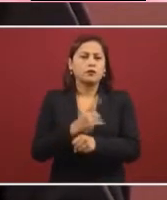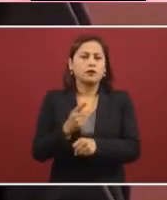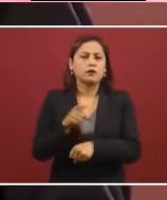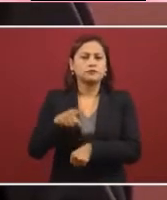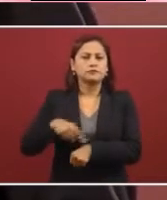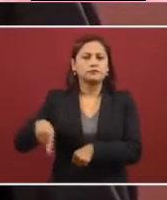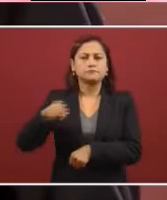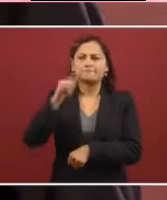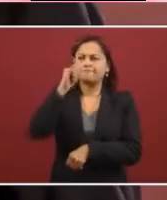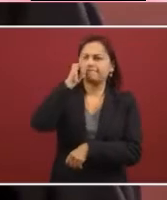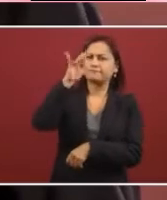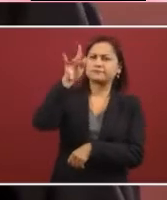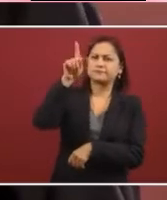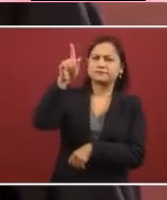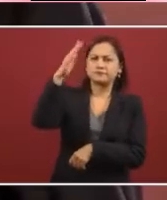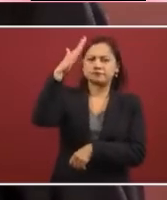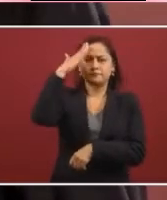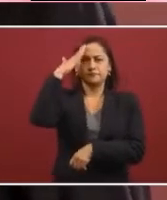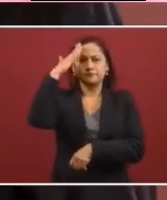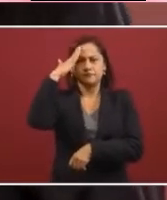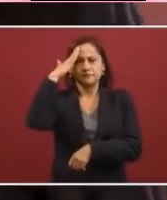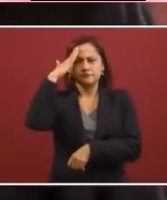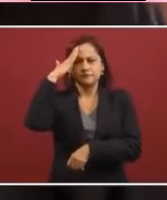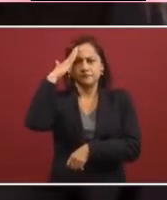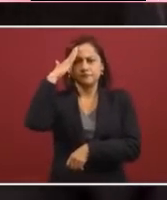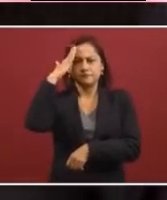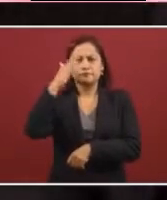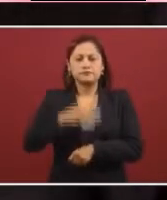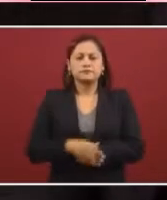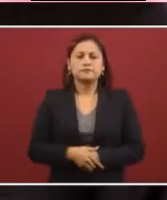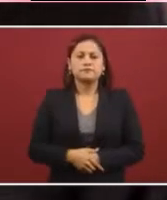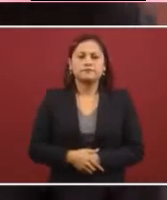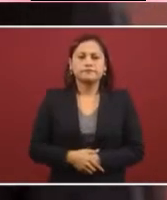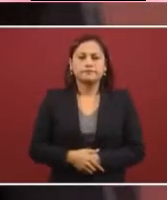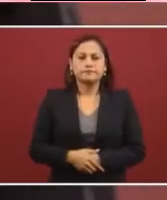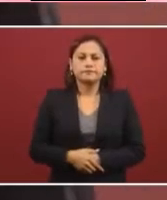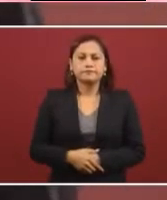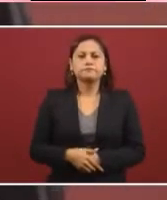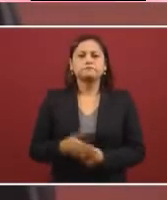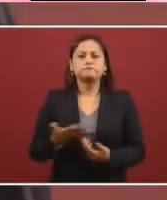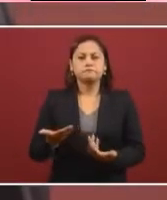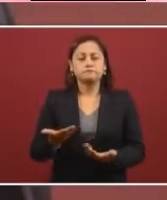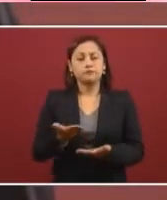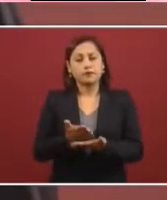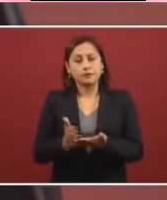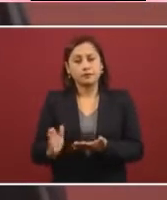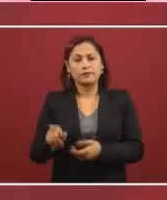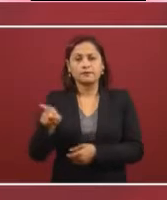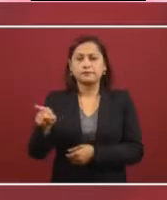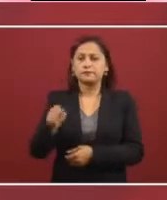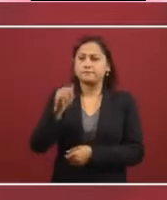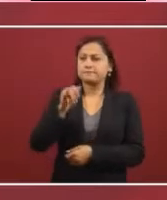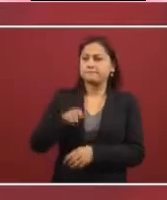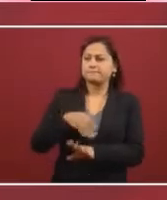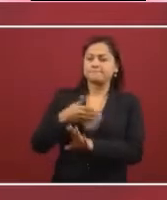to the mandates la agresión and the aggression a una mujer towards a woman.